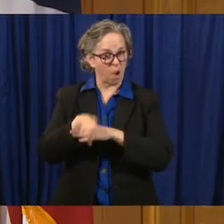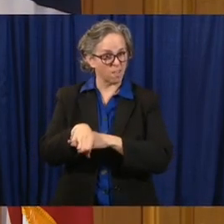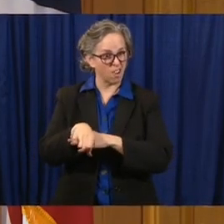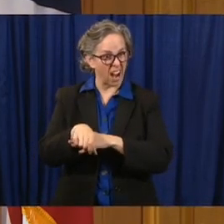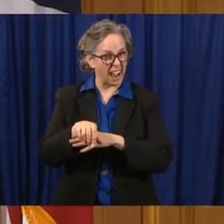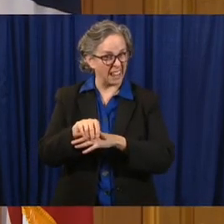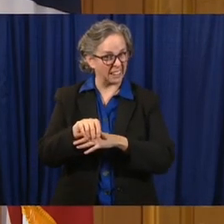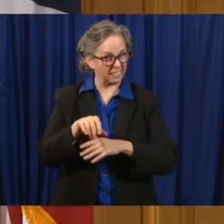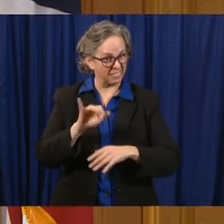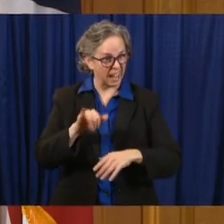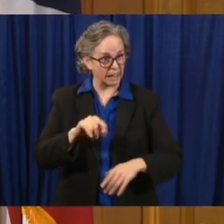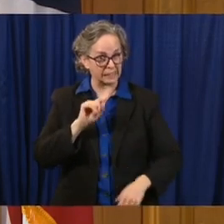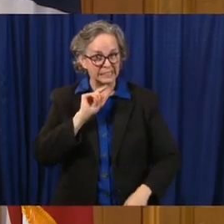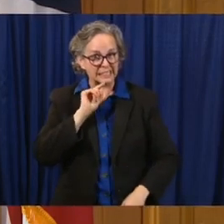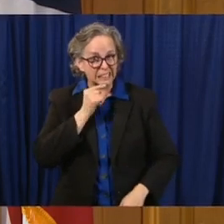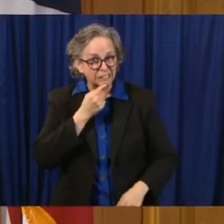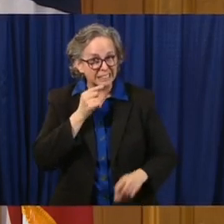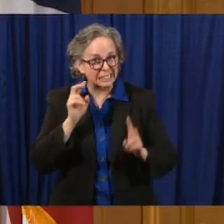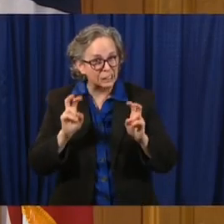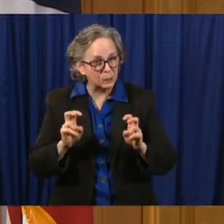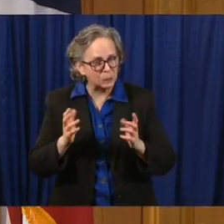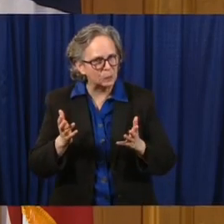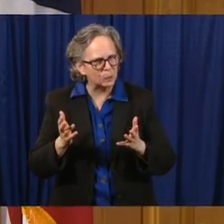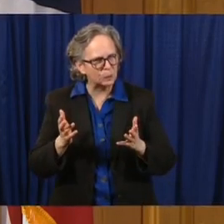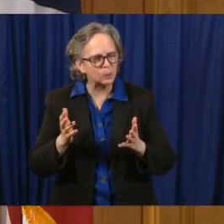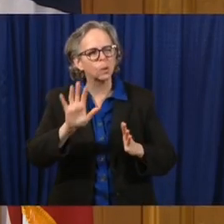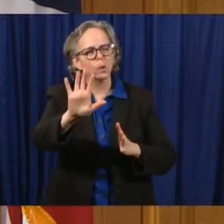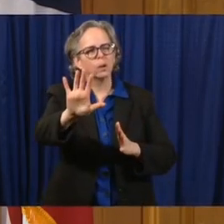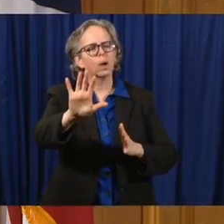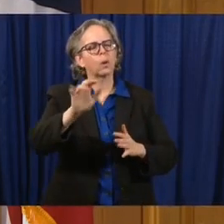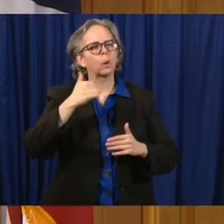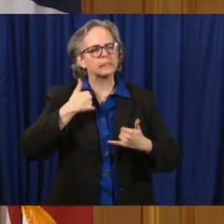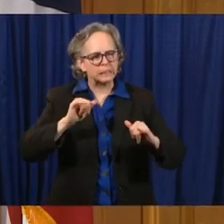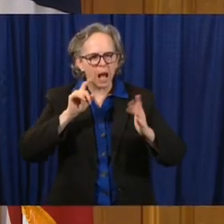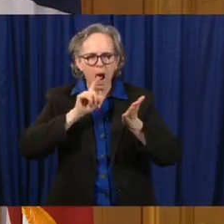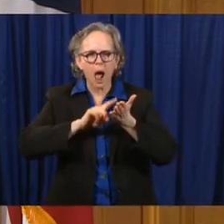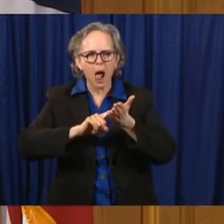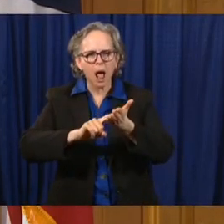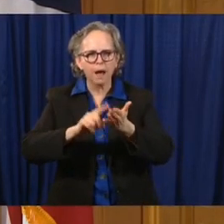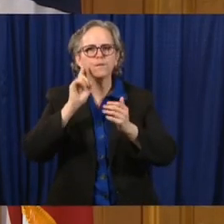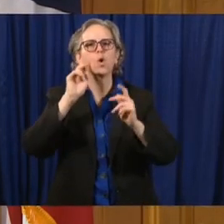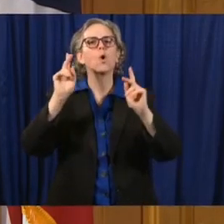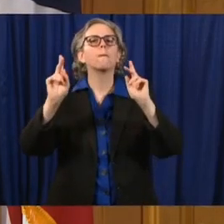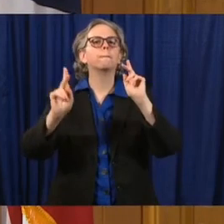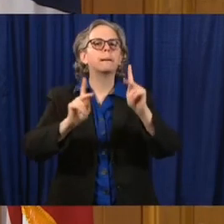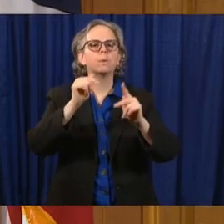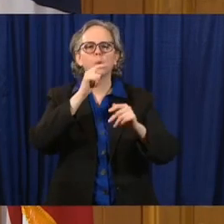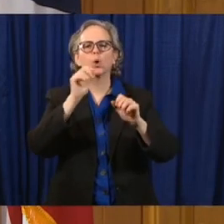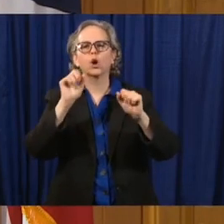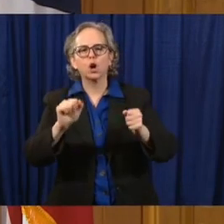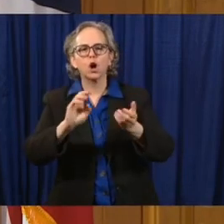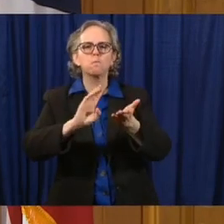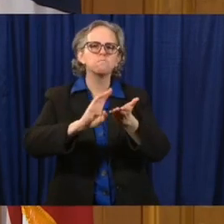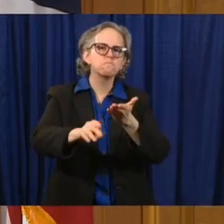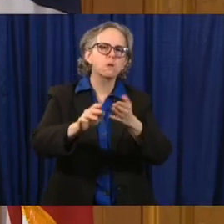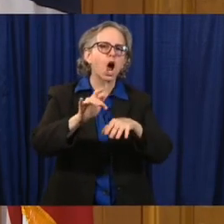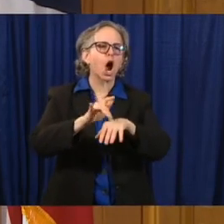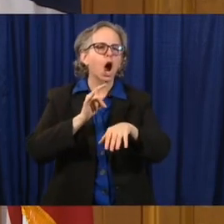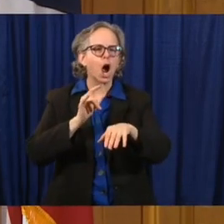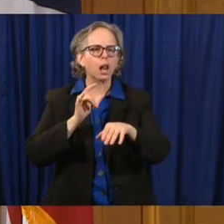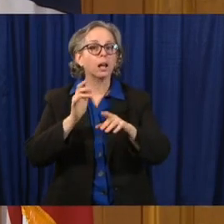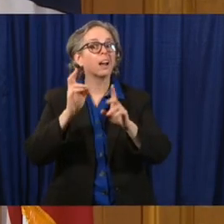we could release that would not pose a grave danger to the public. So